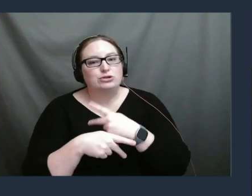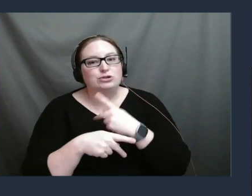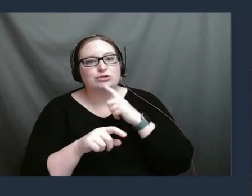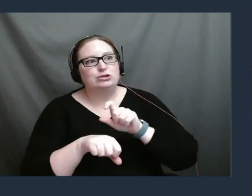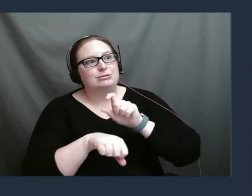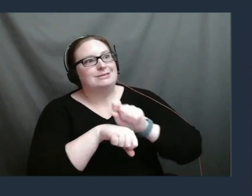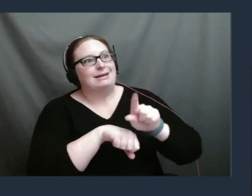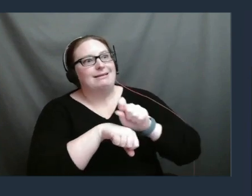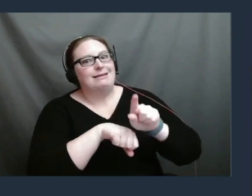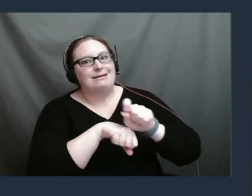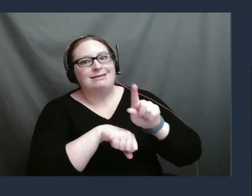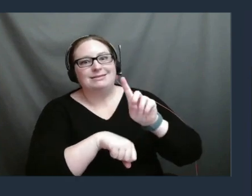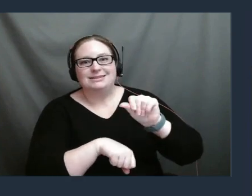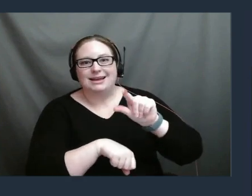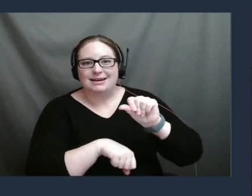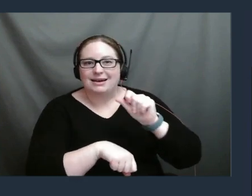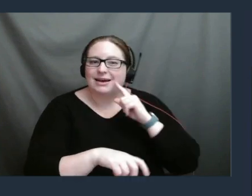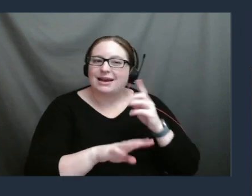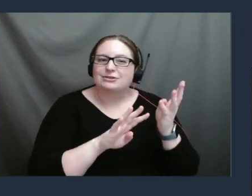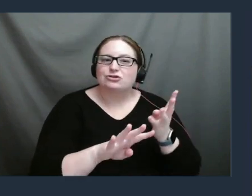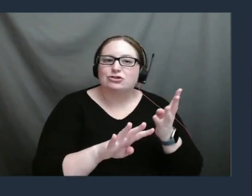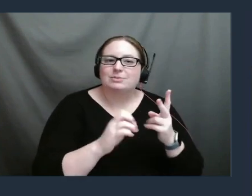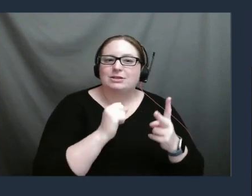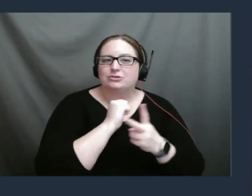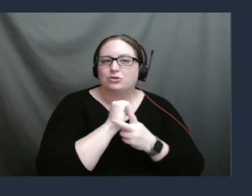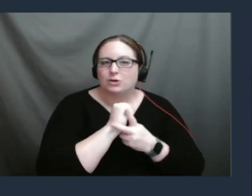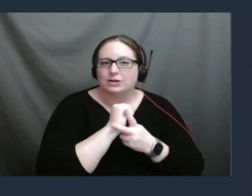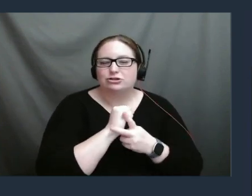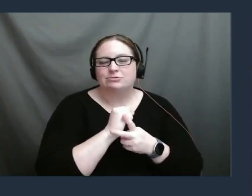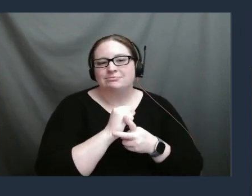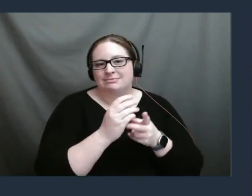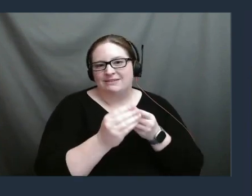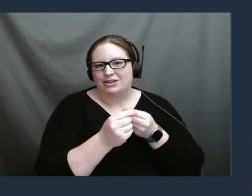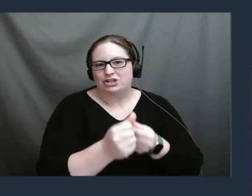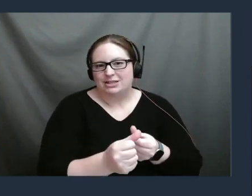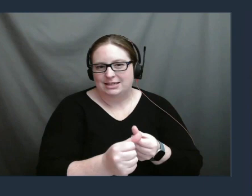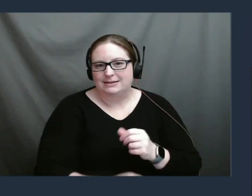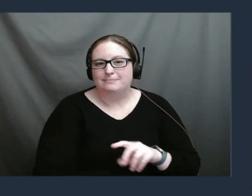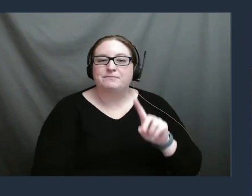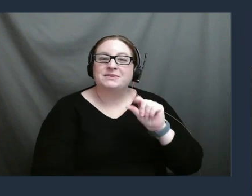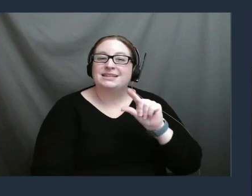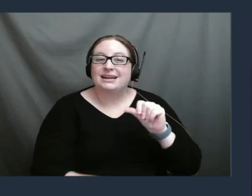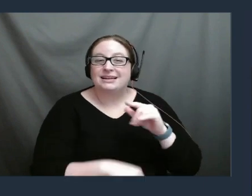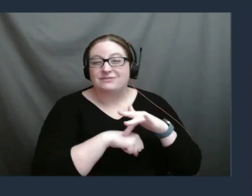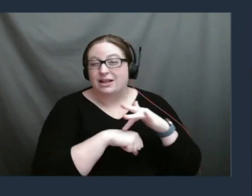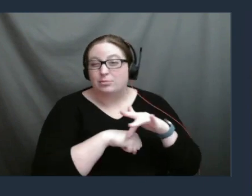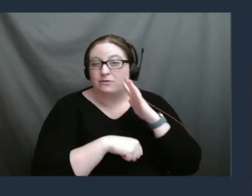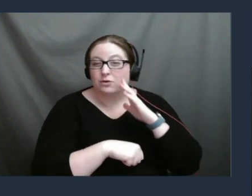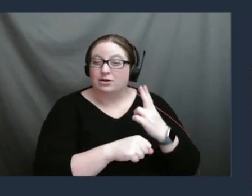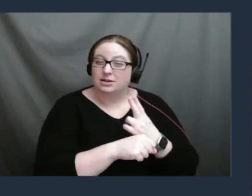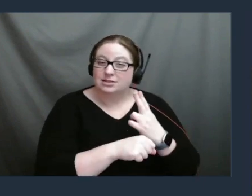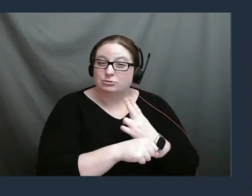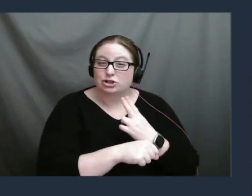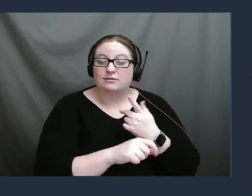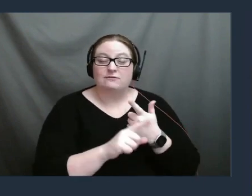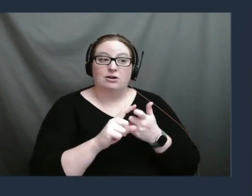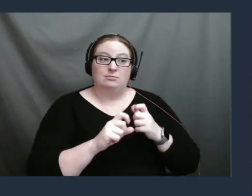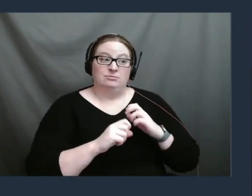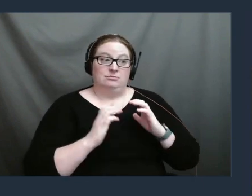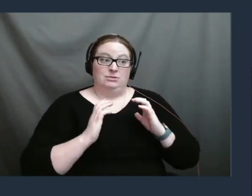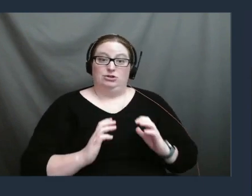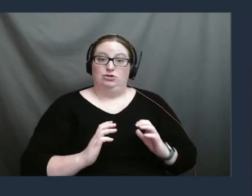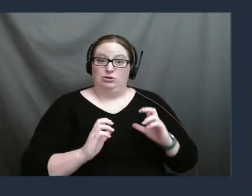throughput, and the streaming storage stores it efficiently. This data is available for consumption by the streaming consumers, which can be stream